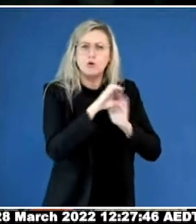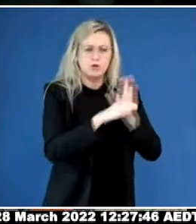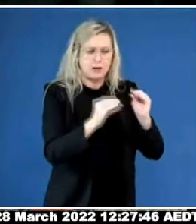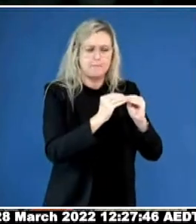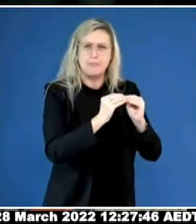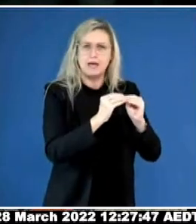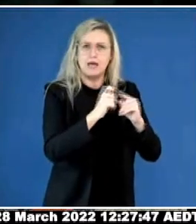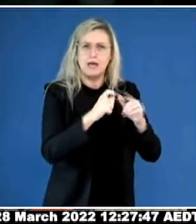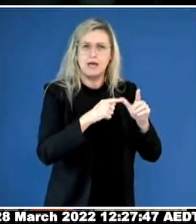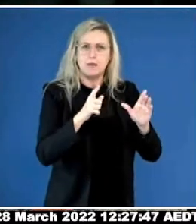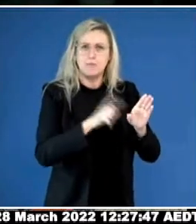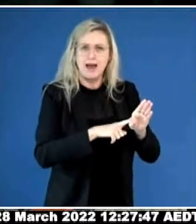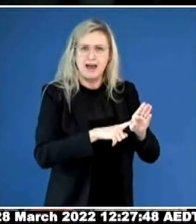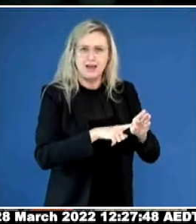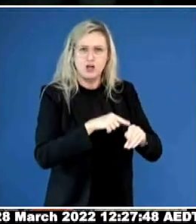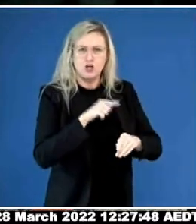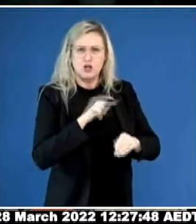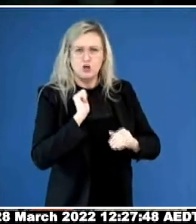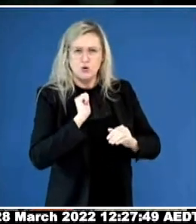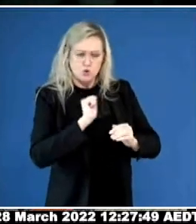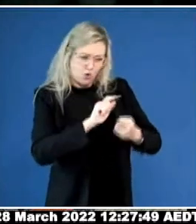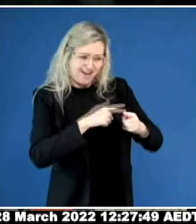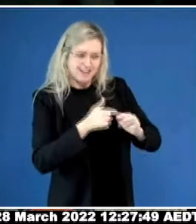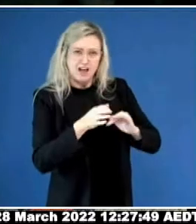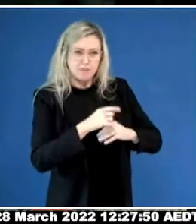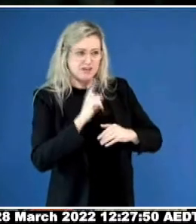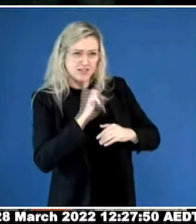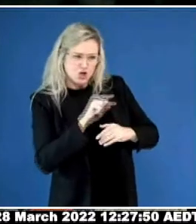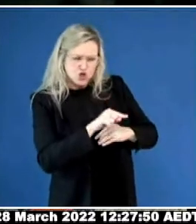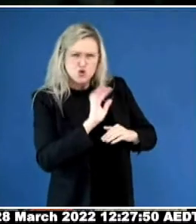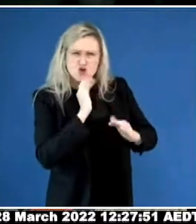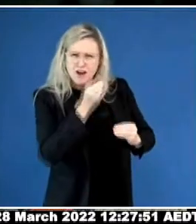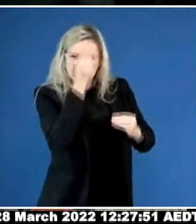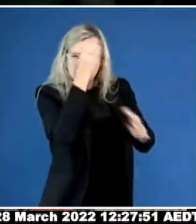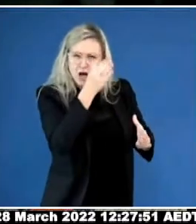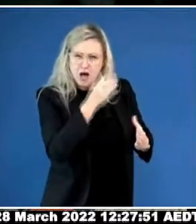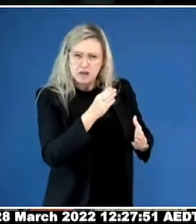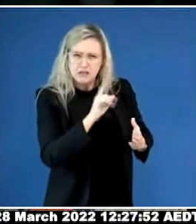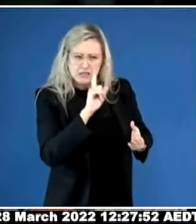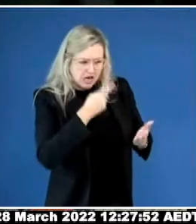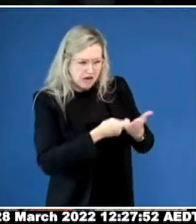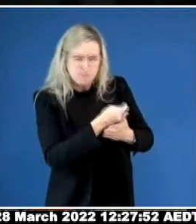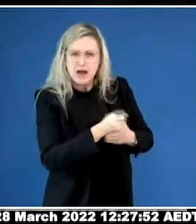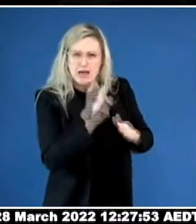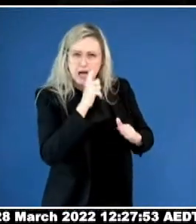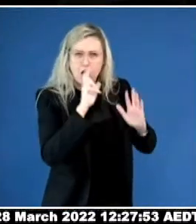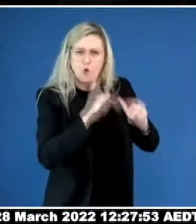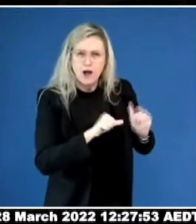to deal with the bills. And was that a way of controlling you? Yeah, absolutely. Absolutely a way of controlling.